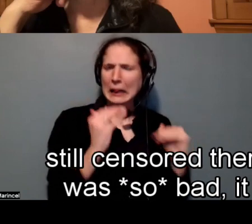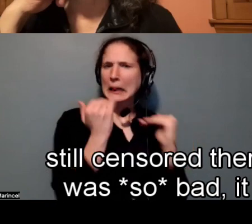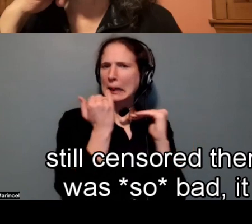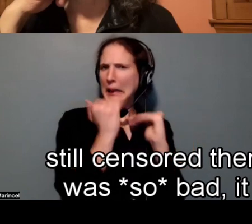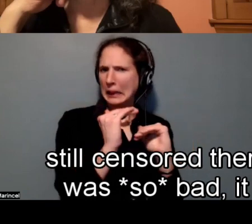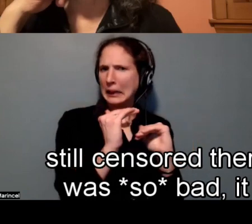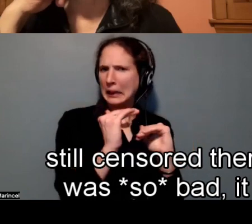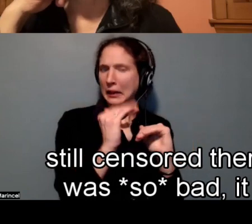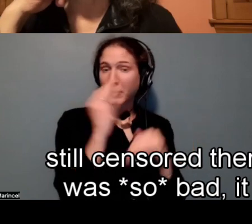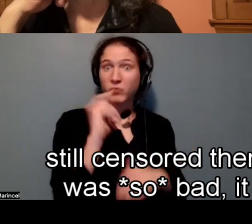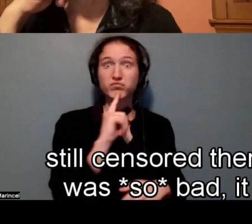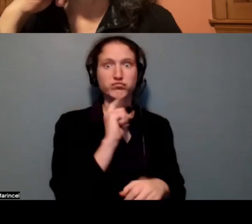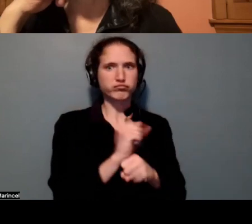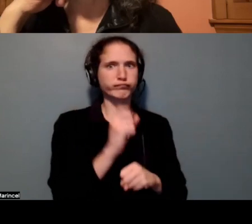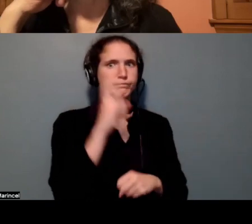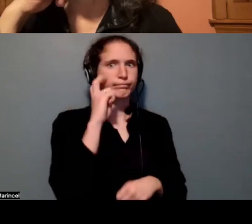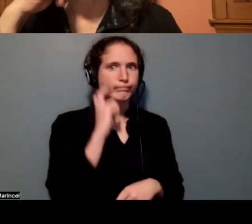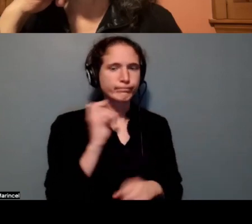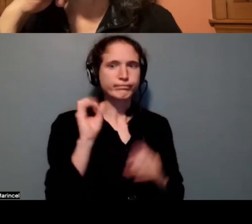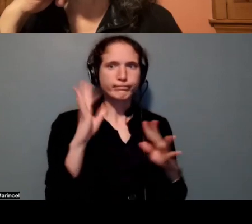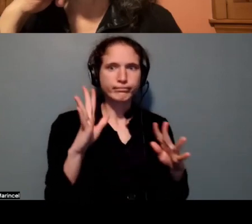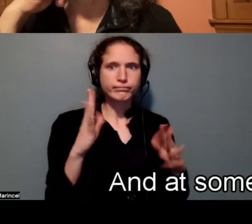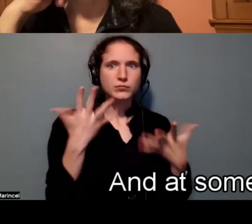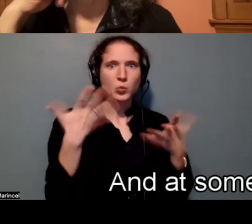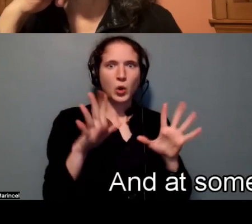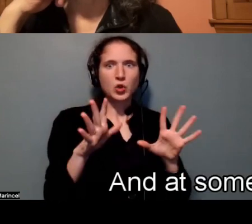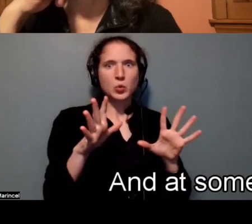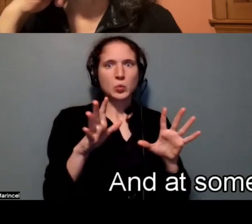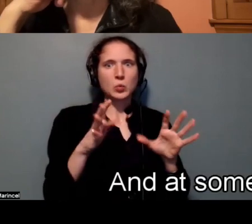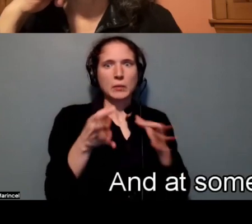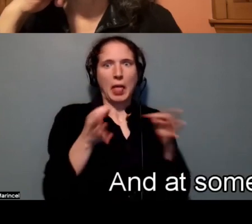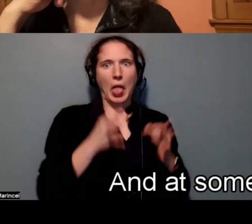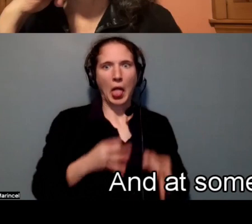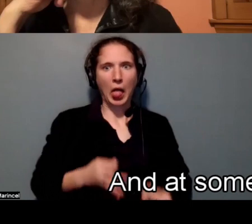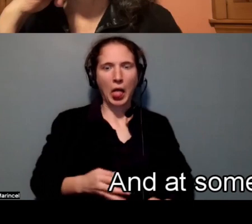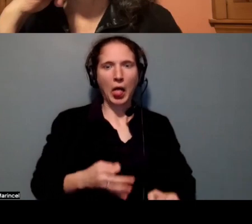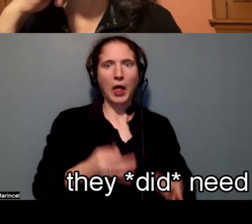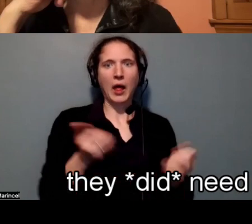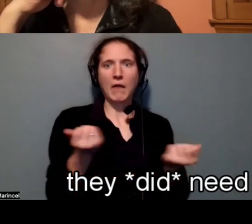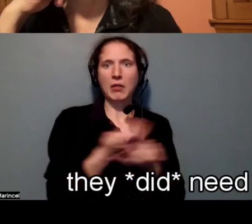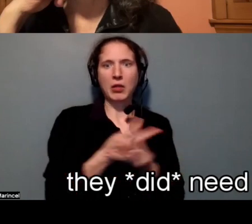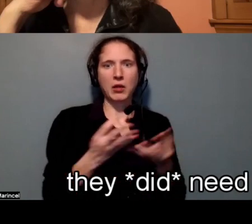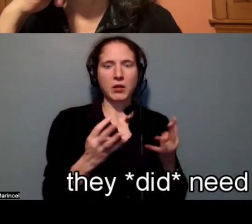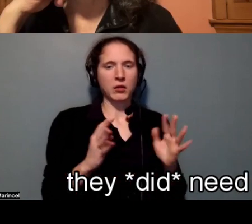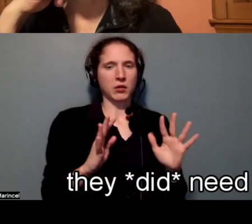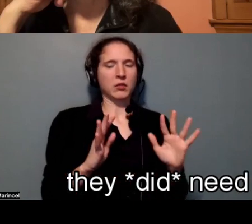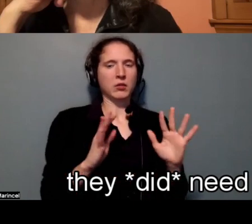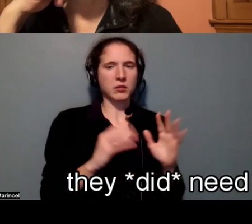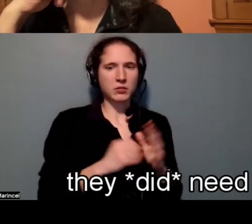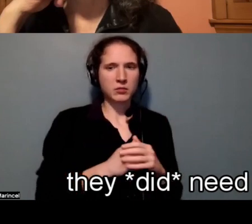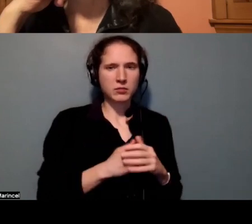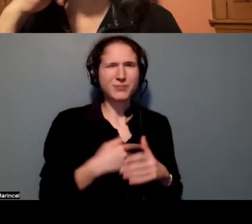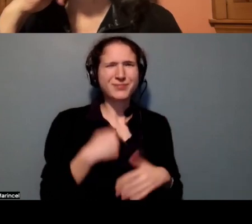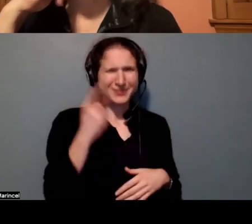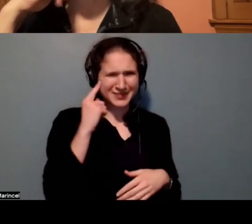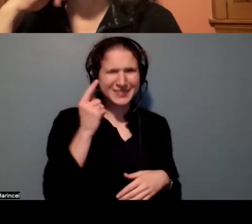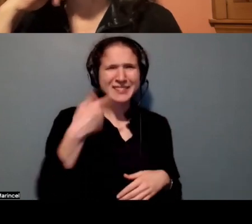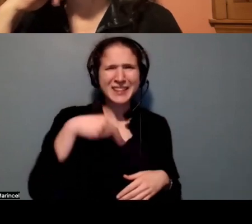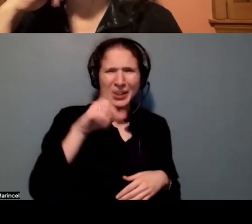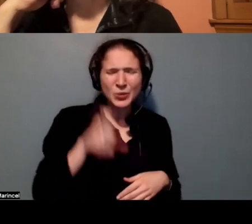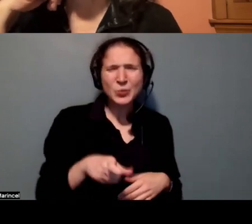so bad. It was so horrible. And at some point, I think they did need to talk about that.